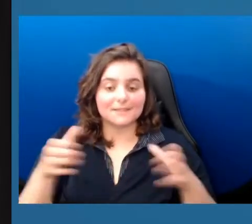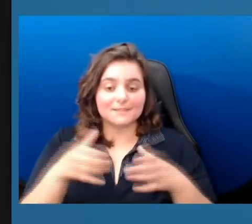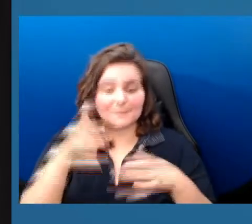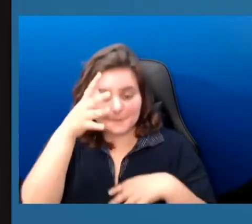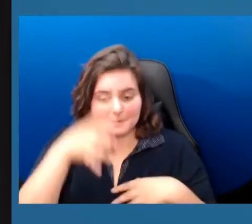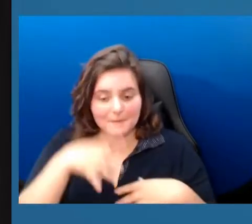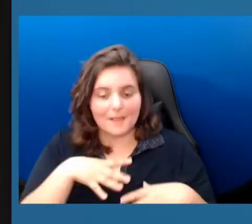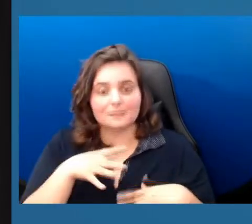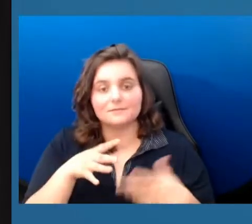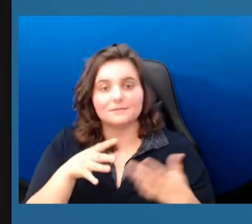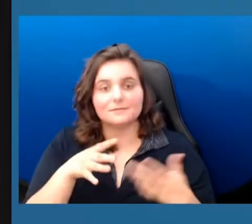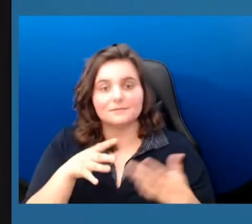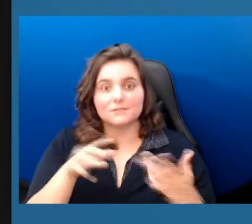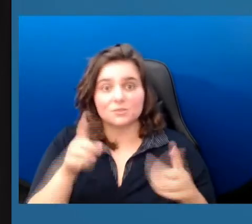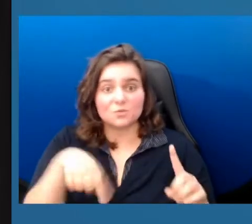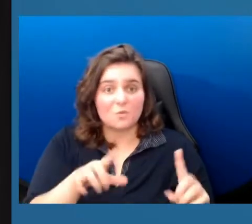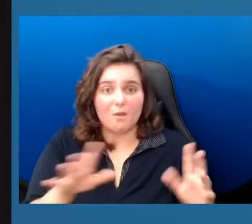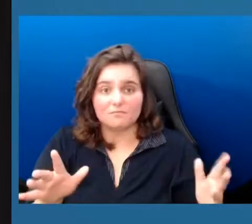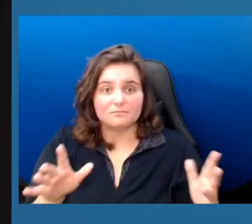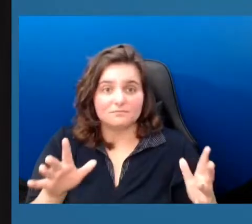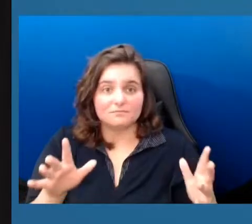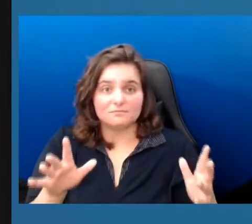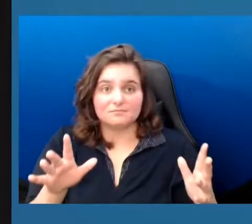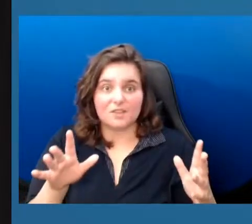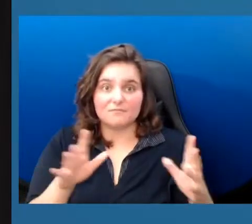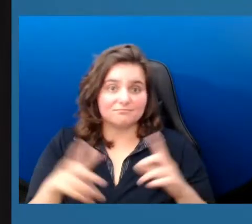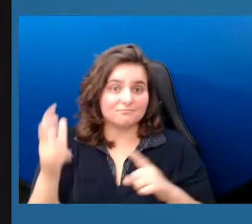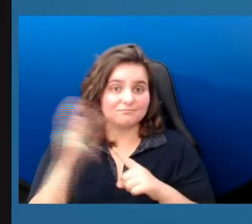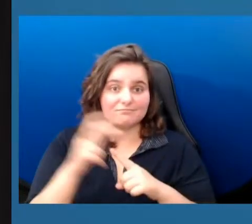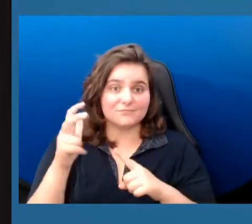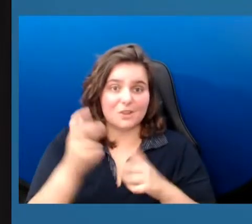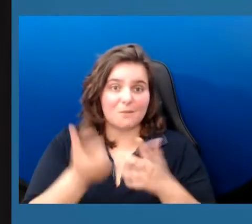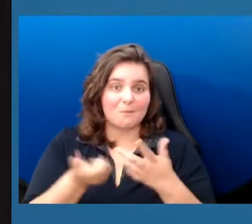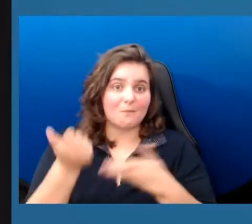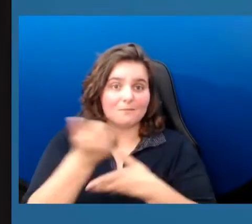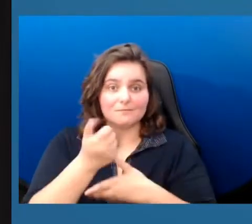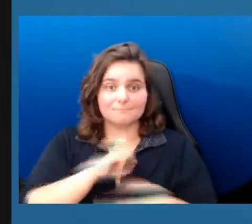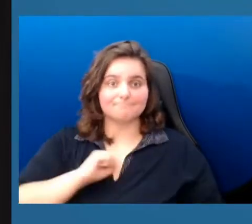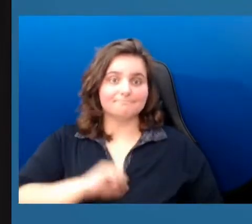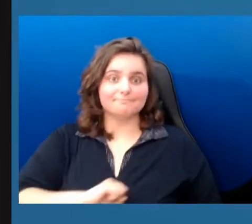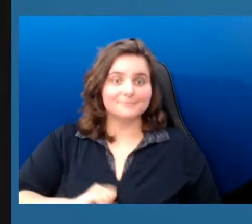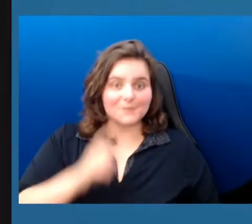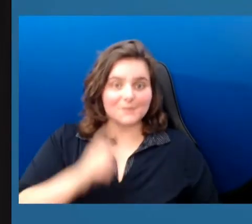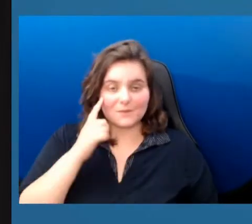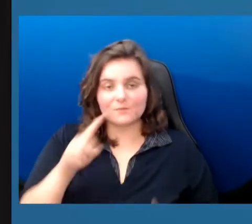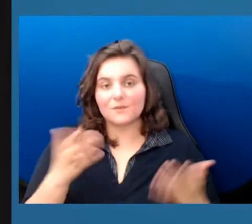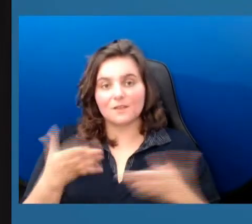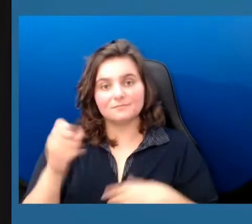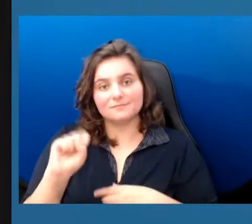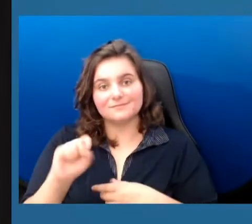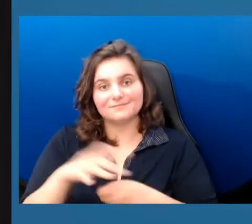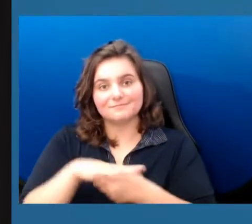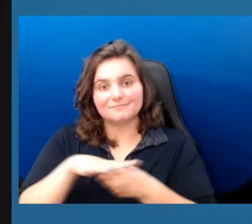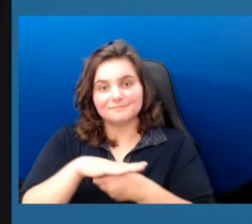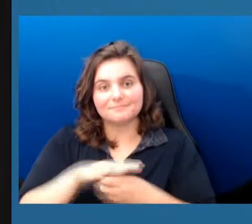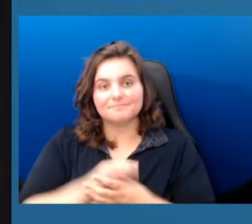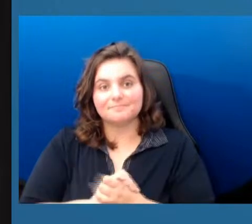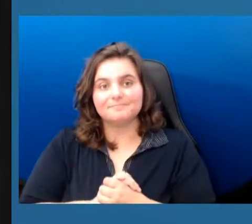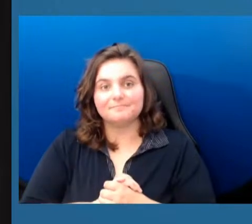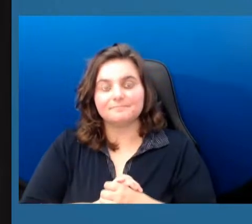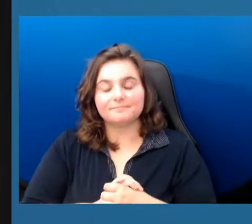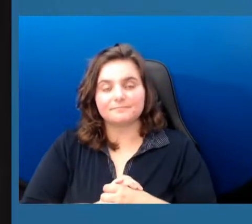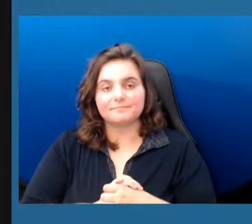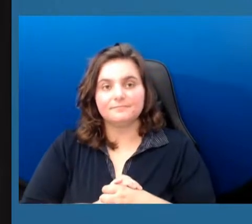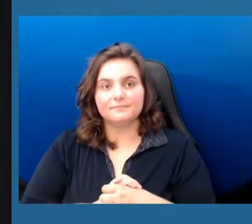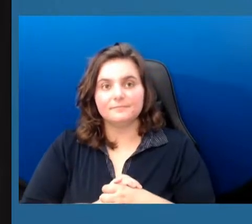Schenectady heroes, and I'm very proud that this is happening here today. So first off, what an honor to be